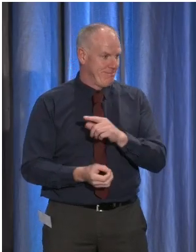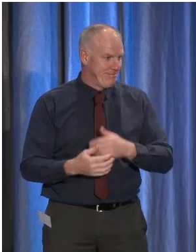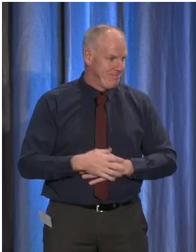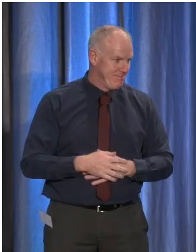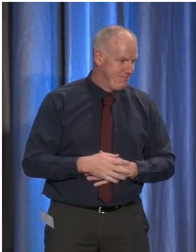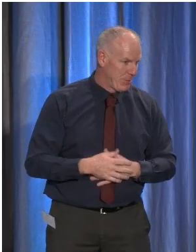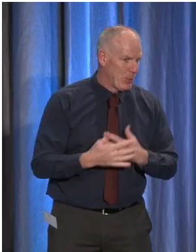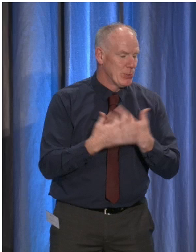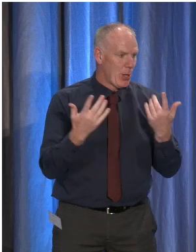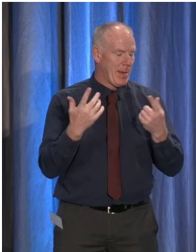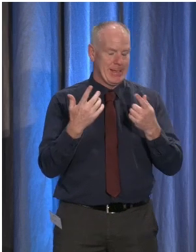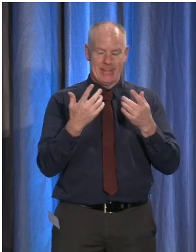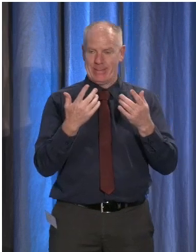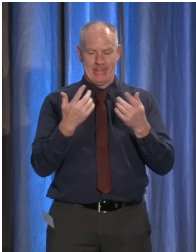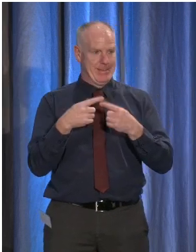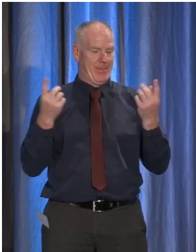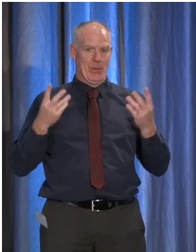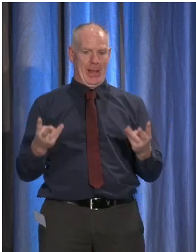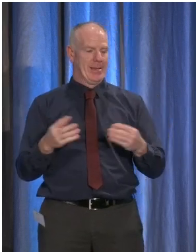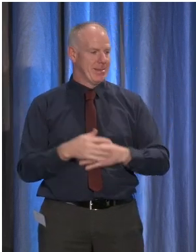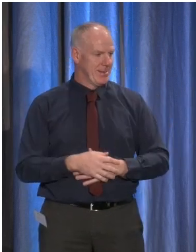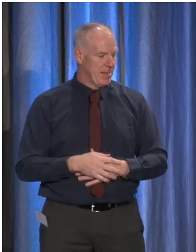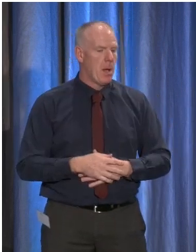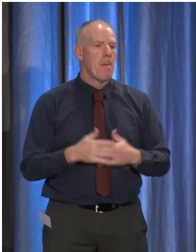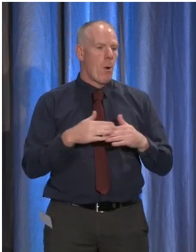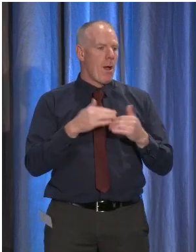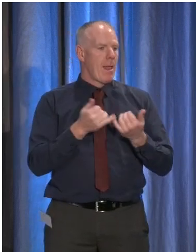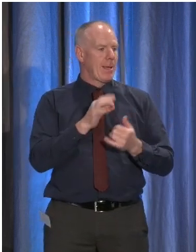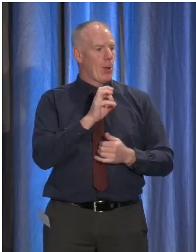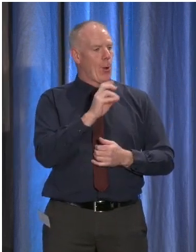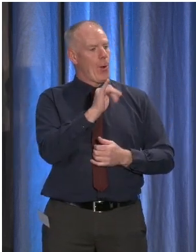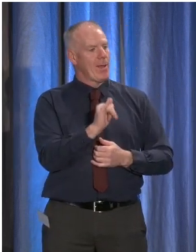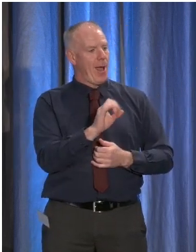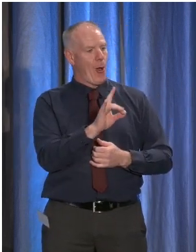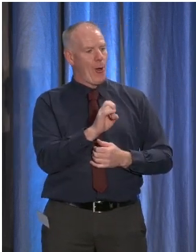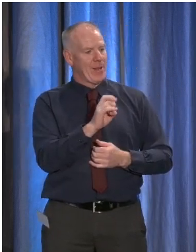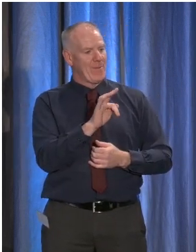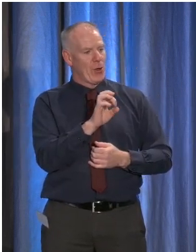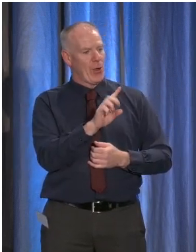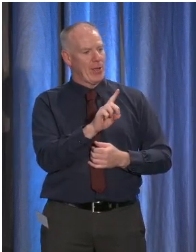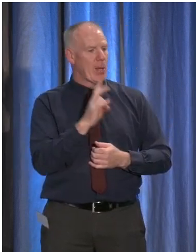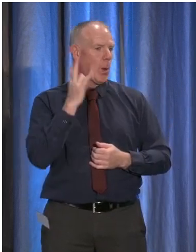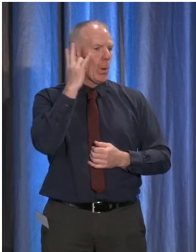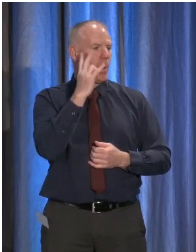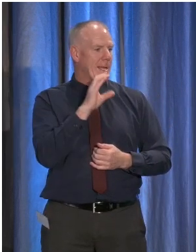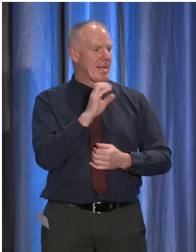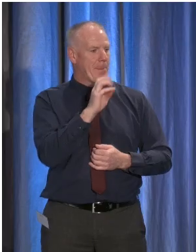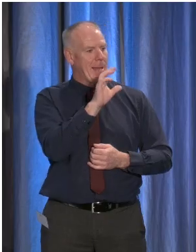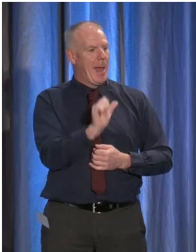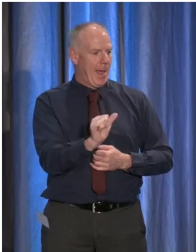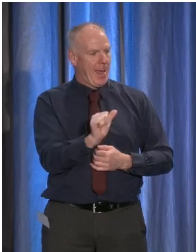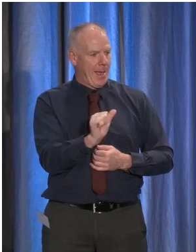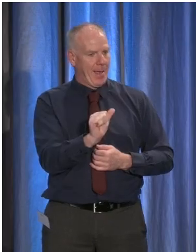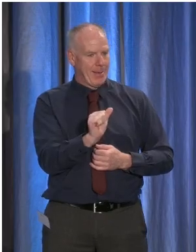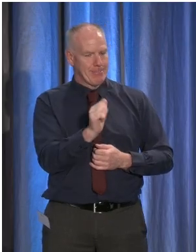so many indescribable ways. I'm more on the Gloria Hunniford, Queen Camilla end of the